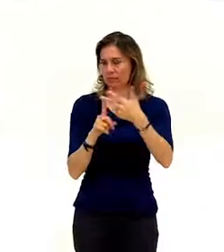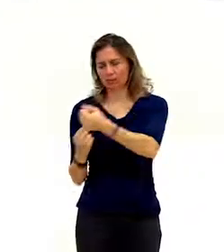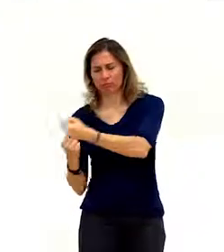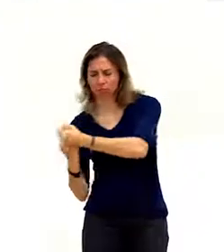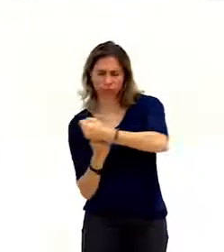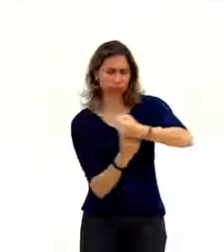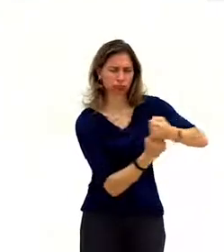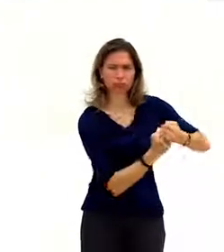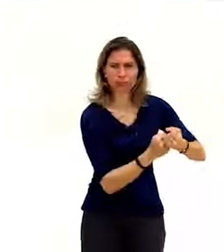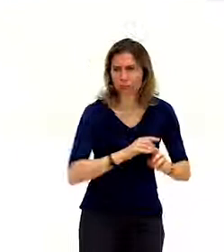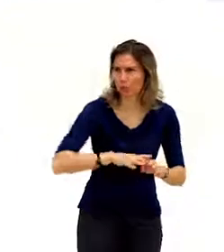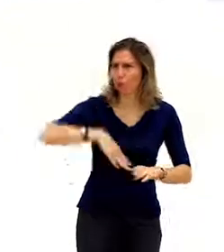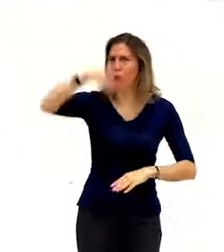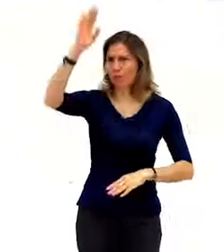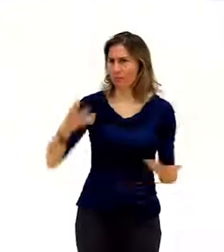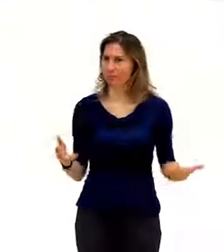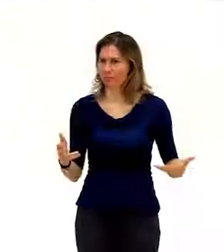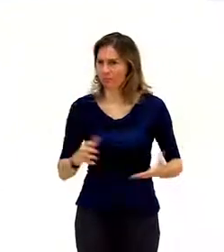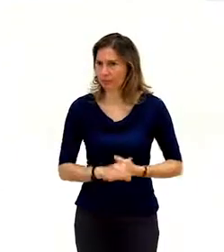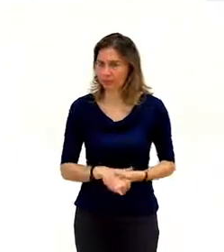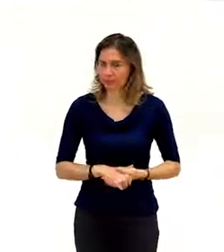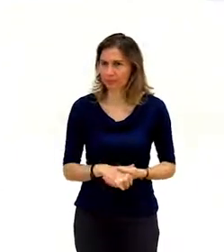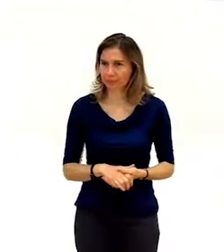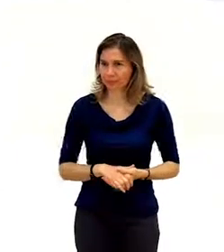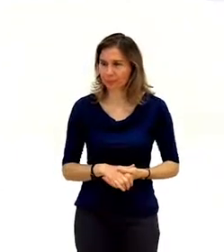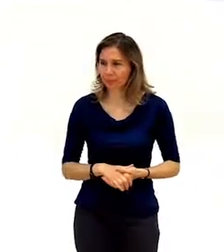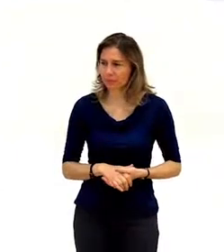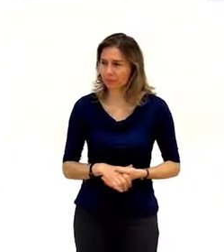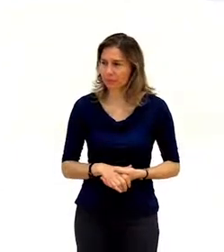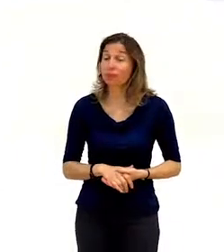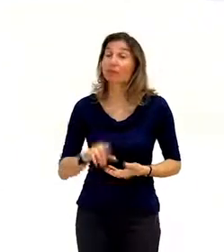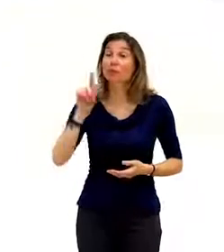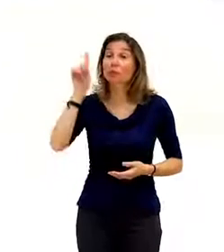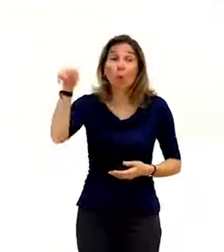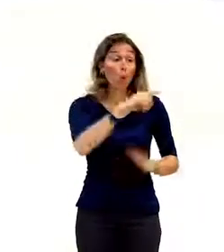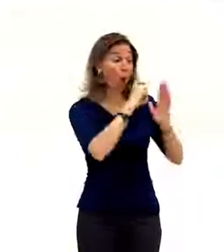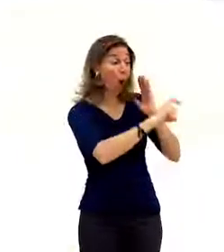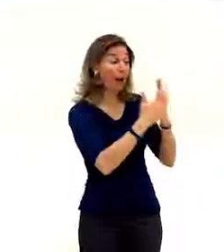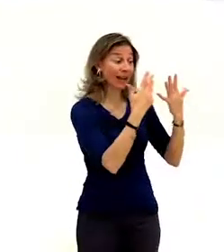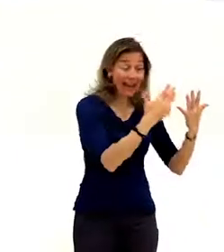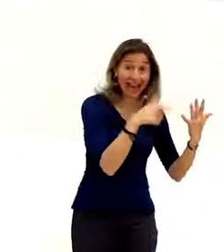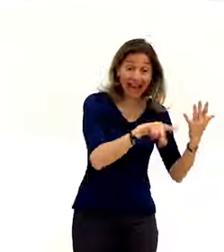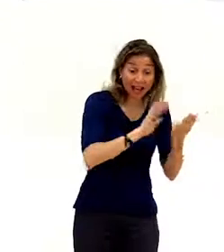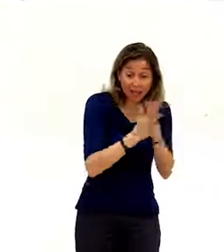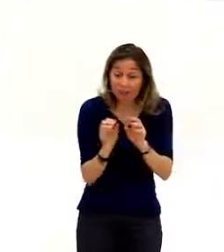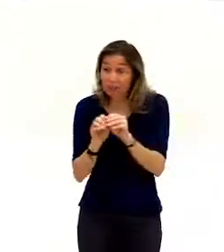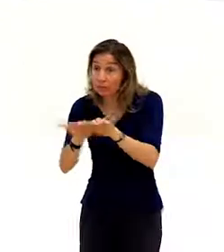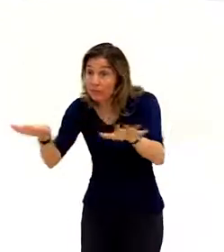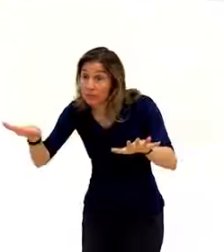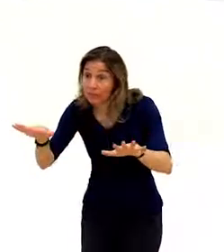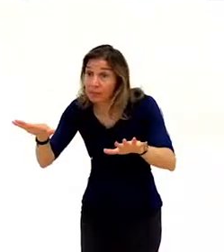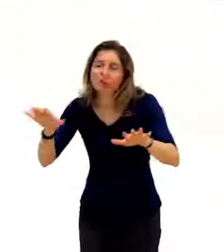The measures that they will implement the objectives of Article 9 are focusing on the physical